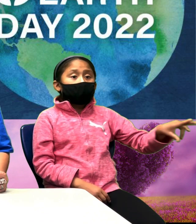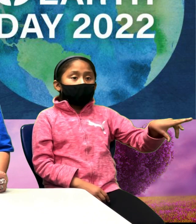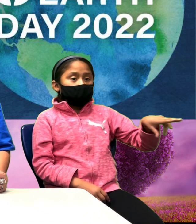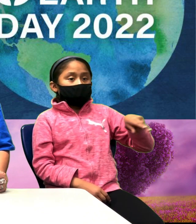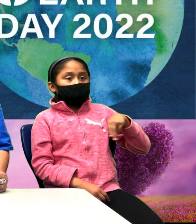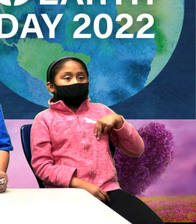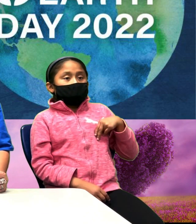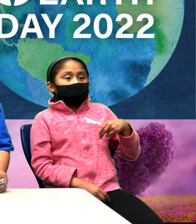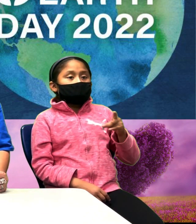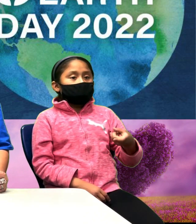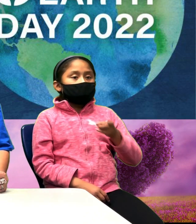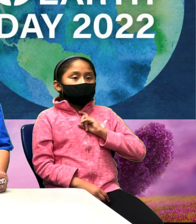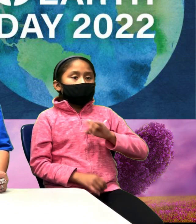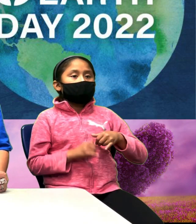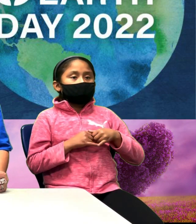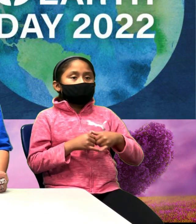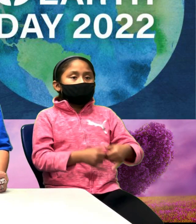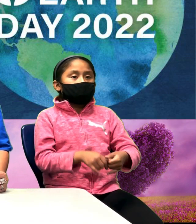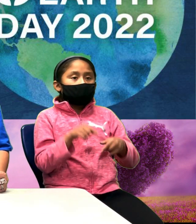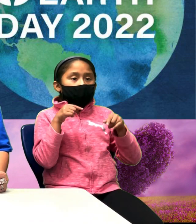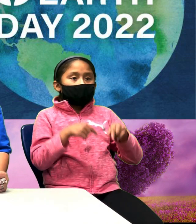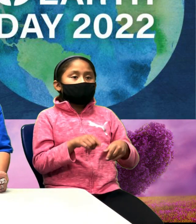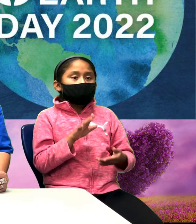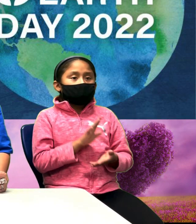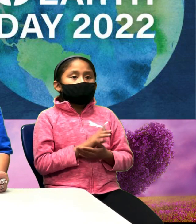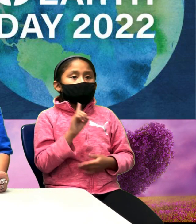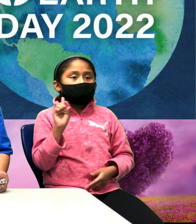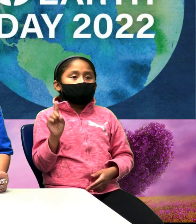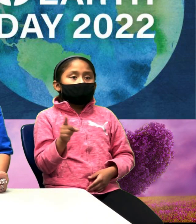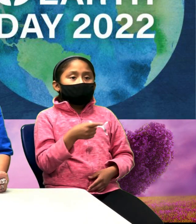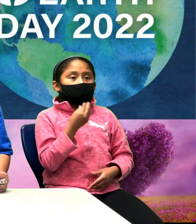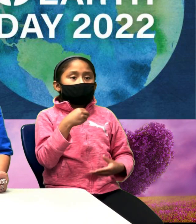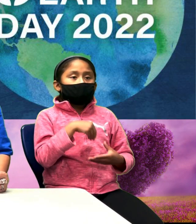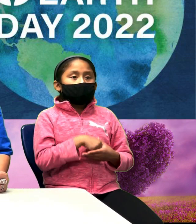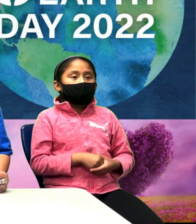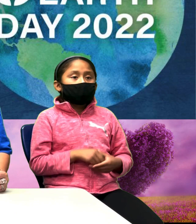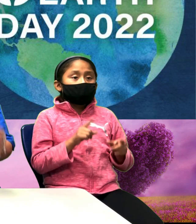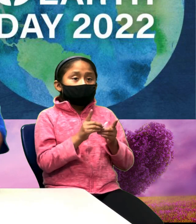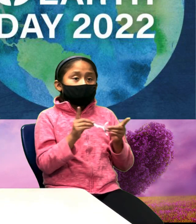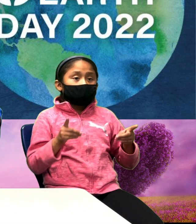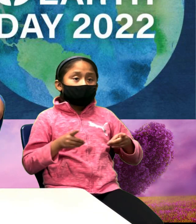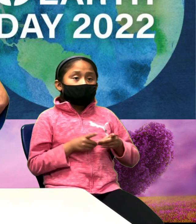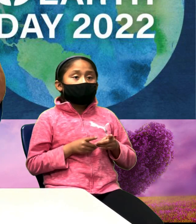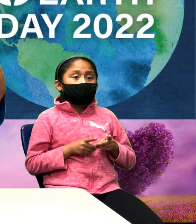winner, and we are the first school in this district to earn that.